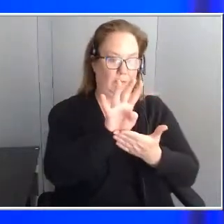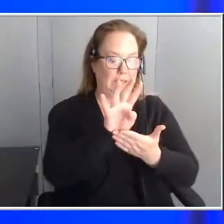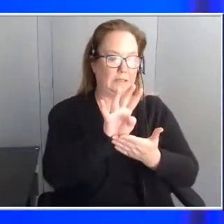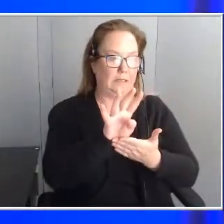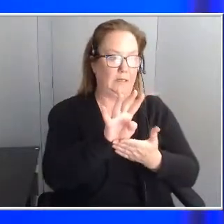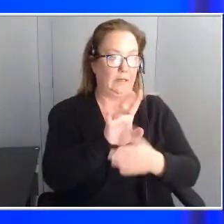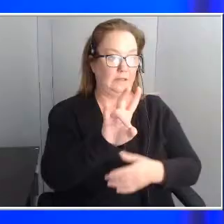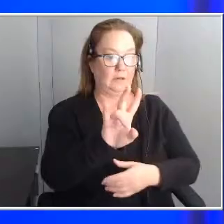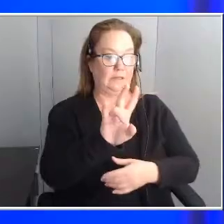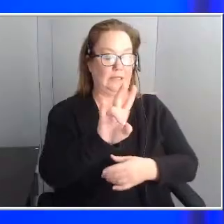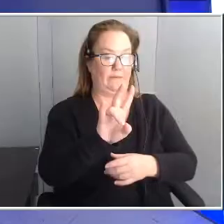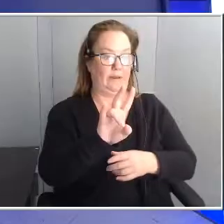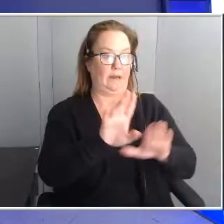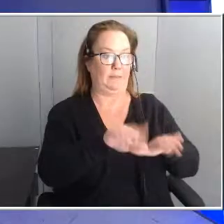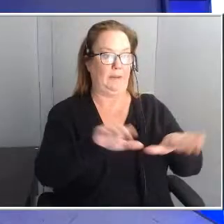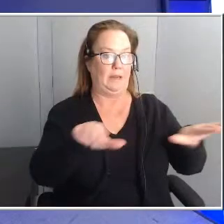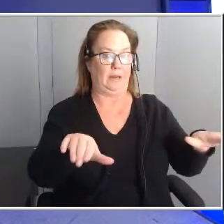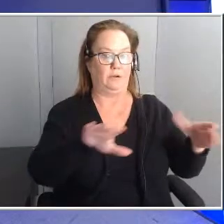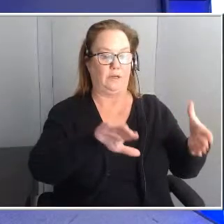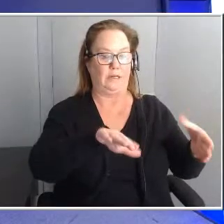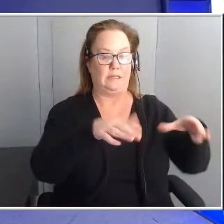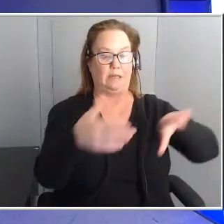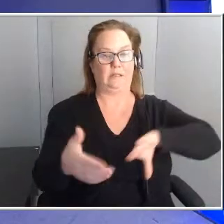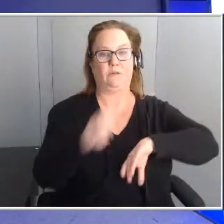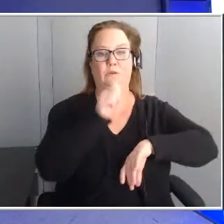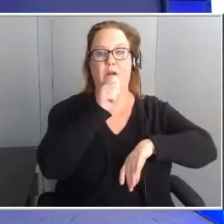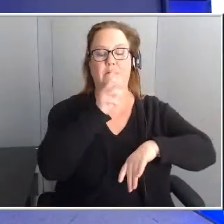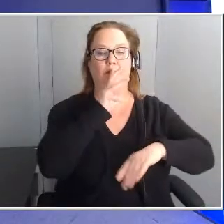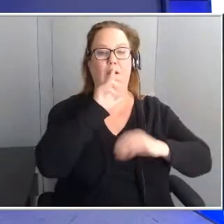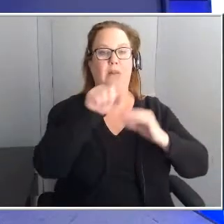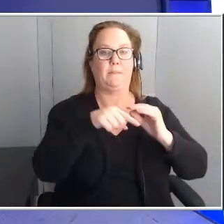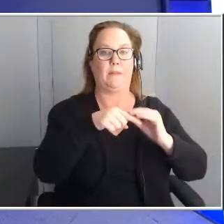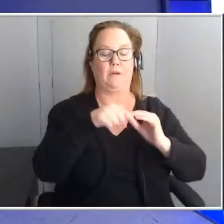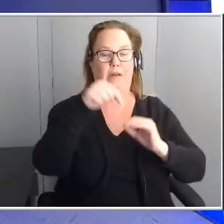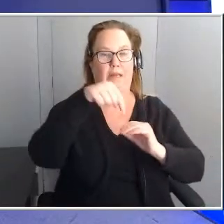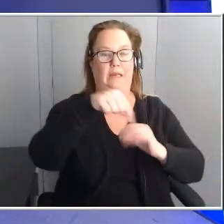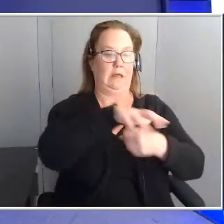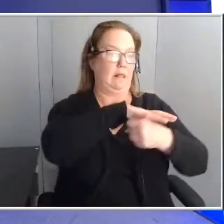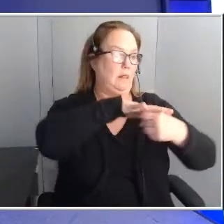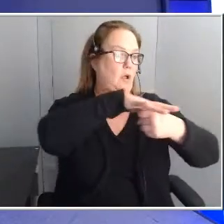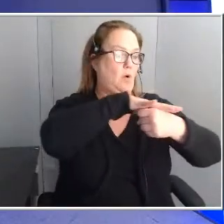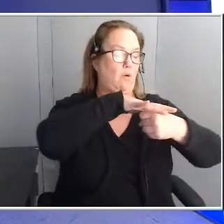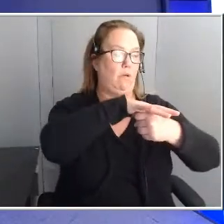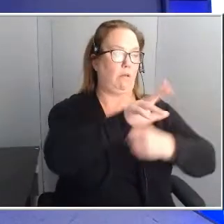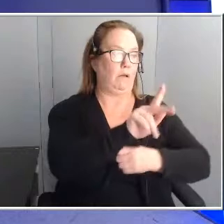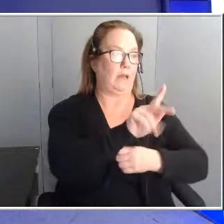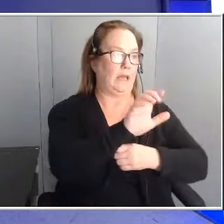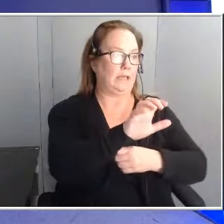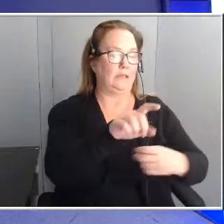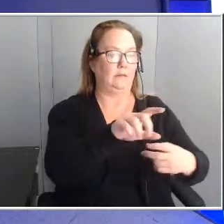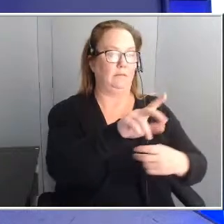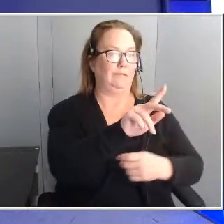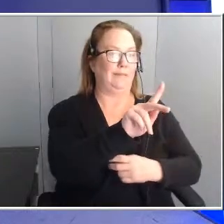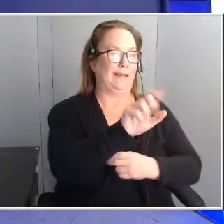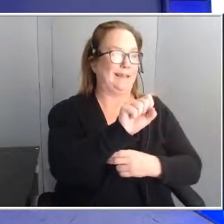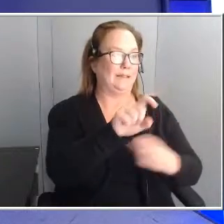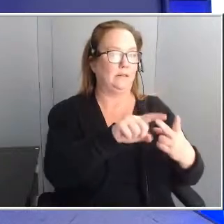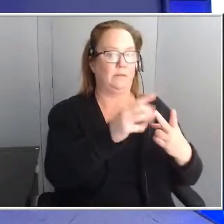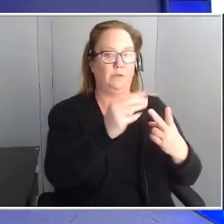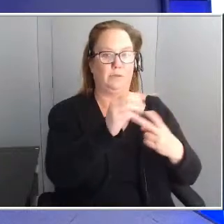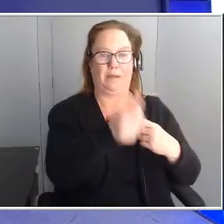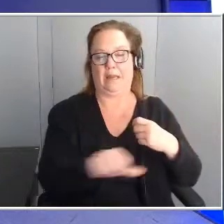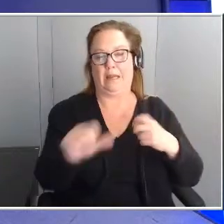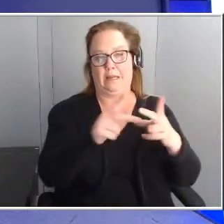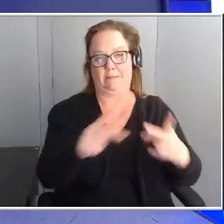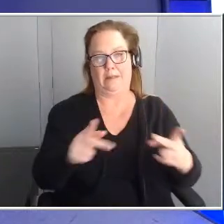7 pediatric patients have died, we're not talking about necessarily even locally in Kansas or Missouri. This could be anywhere in America. That's right. We